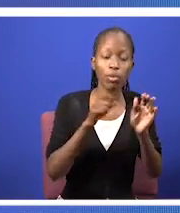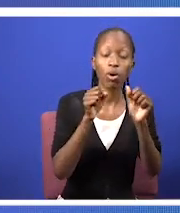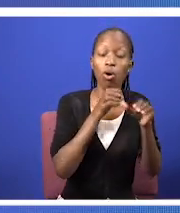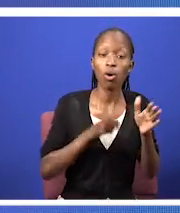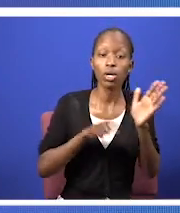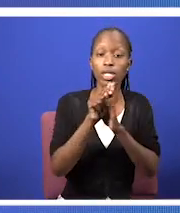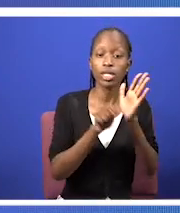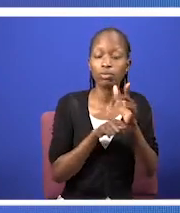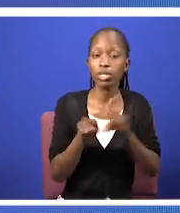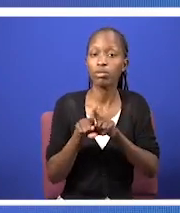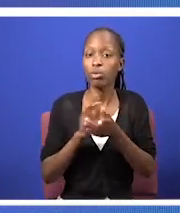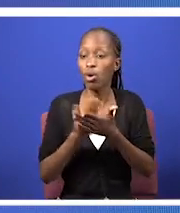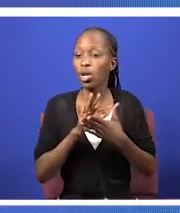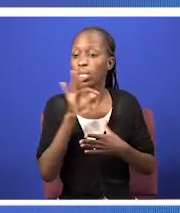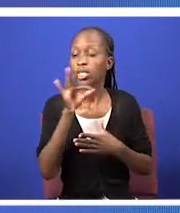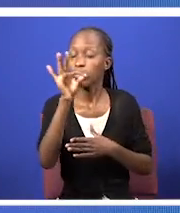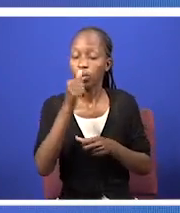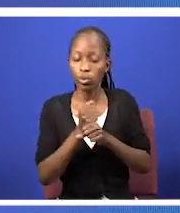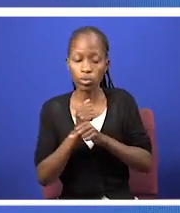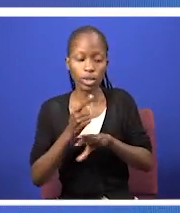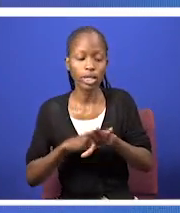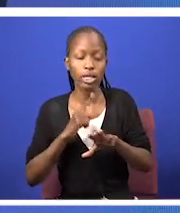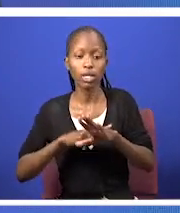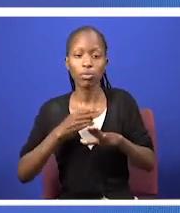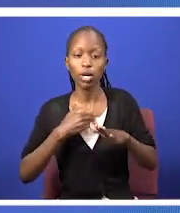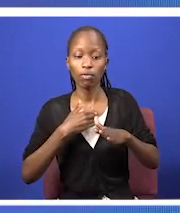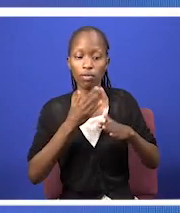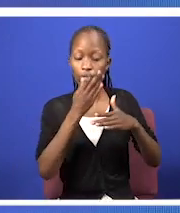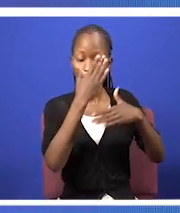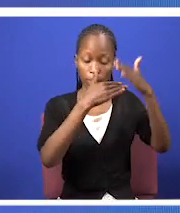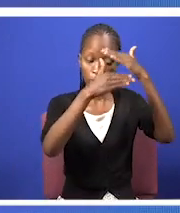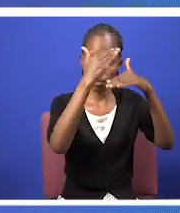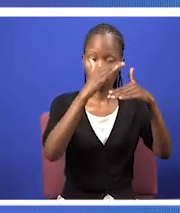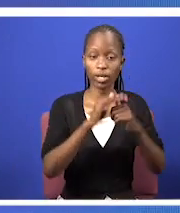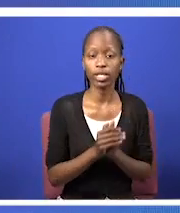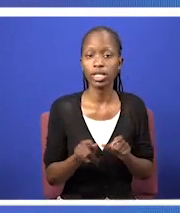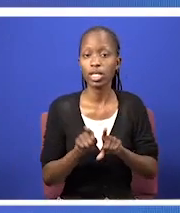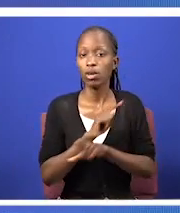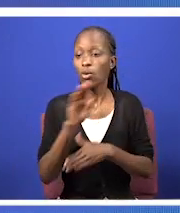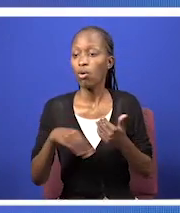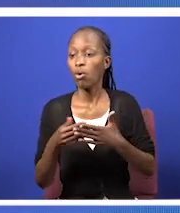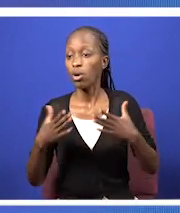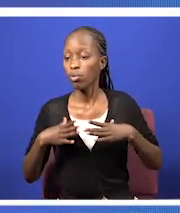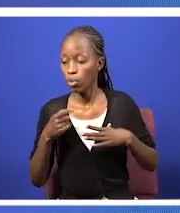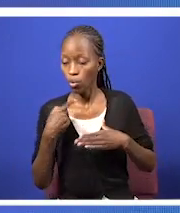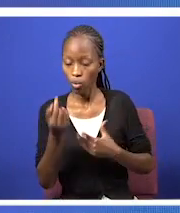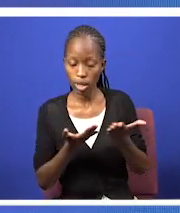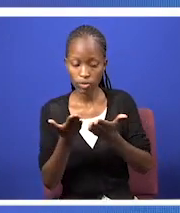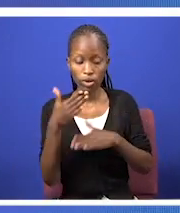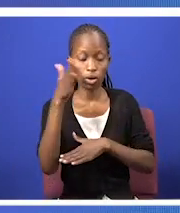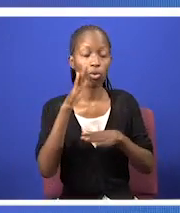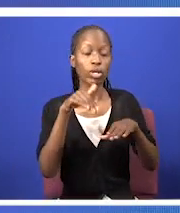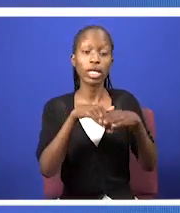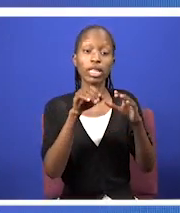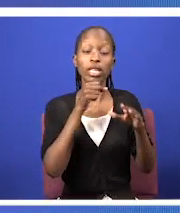even during the time when the prophets and all those who were serving God during that time were serving